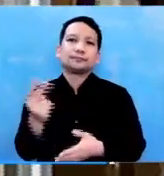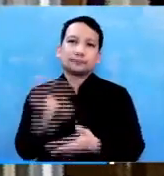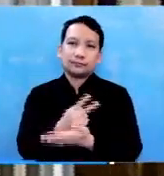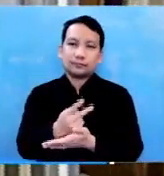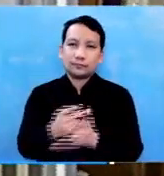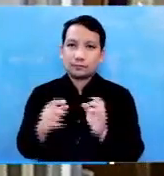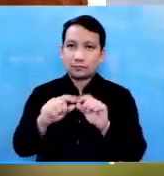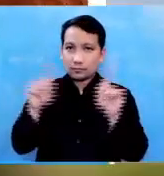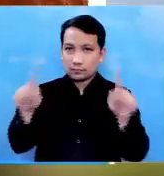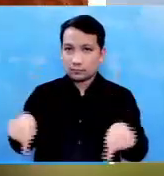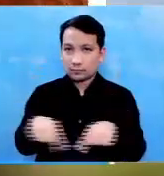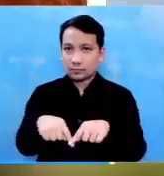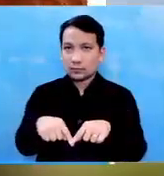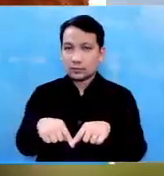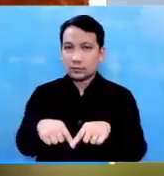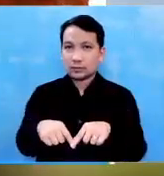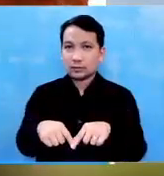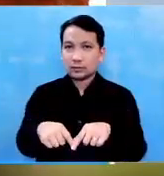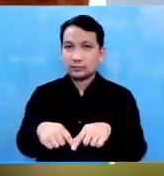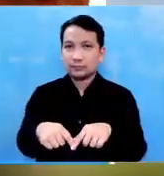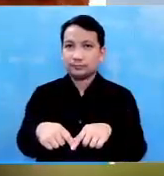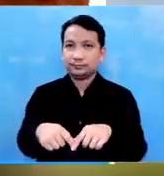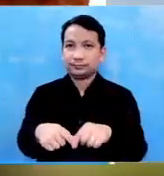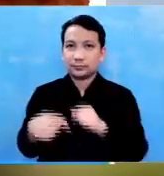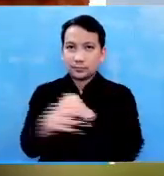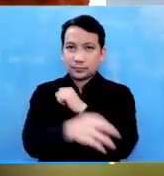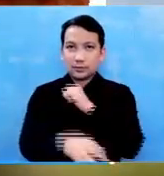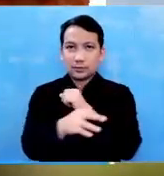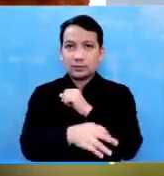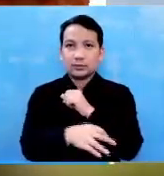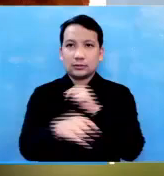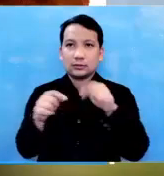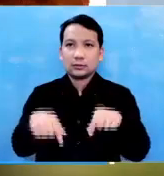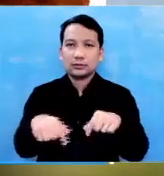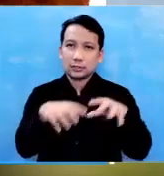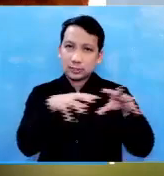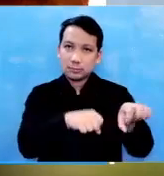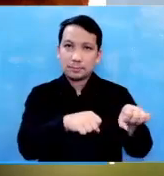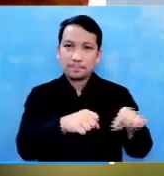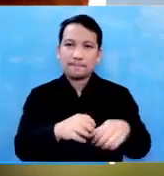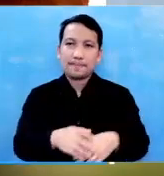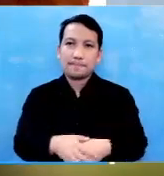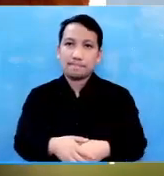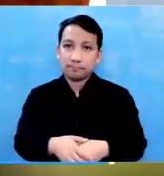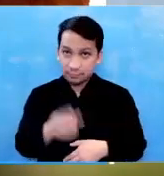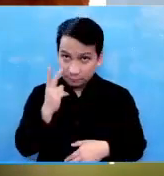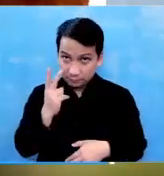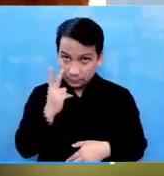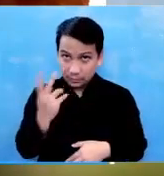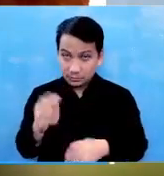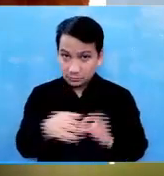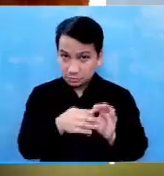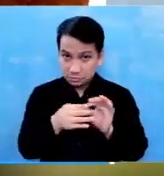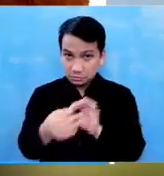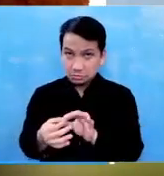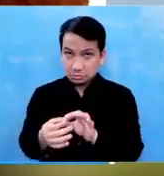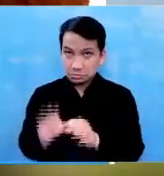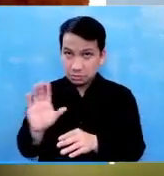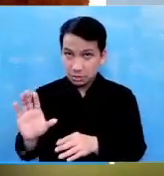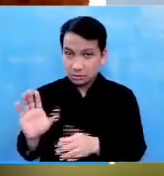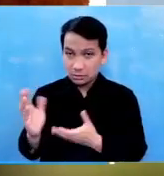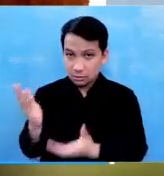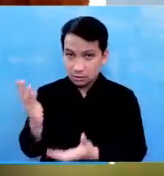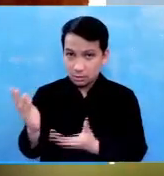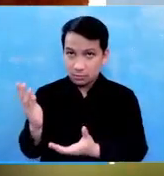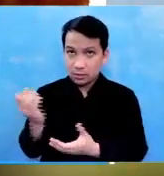And sir, since international or foreign national itong nahuli ninyo, nakikita ninyo na baka may connection ito doon